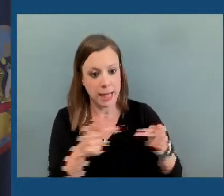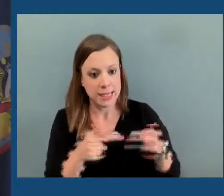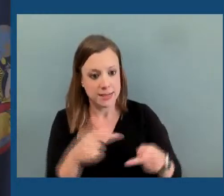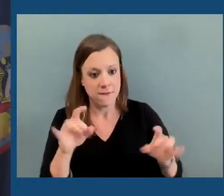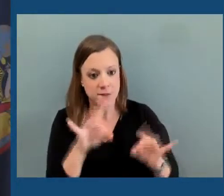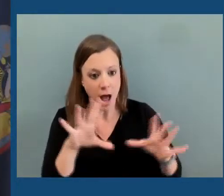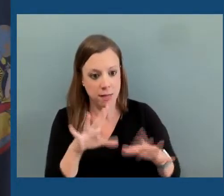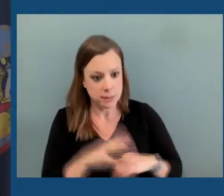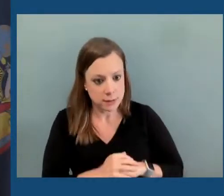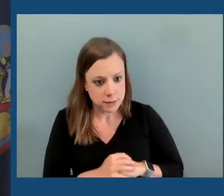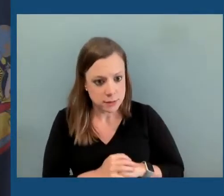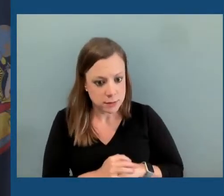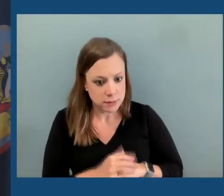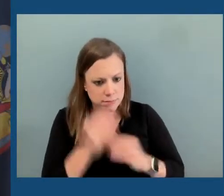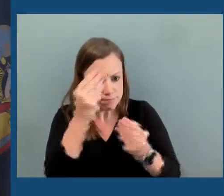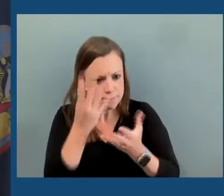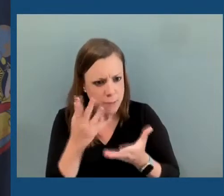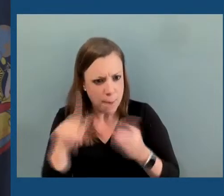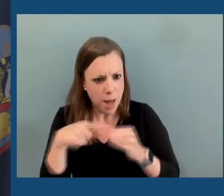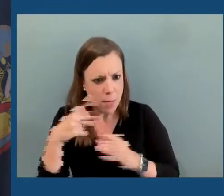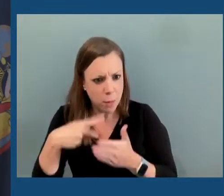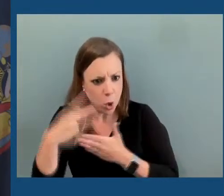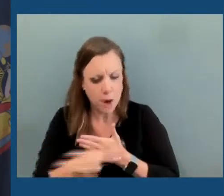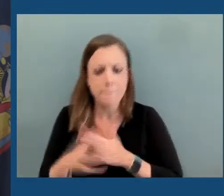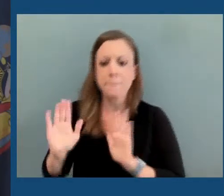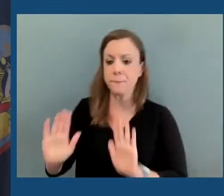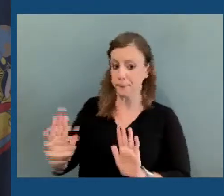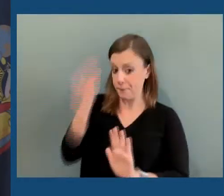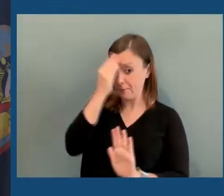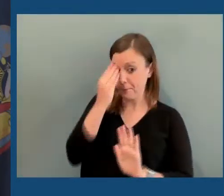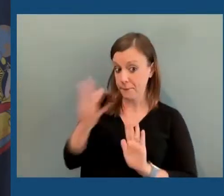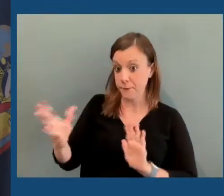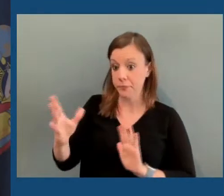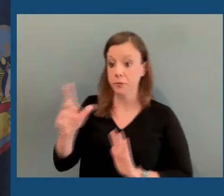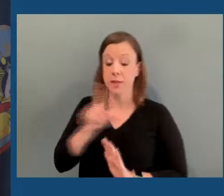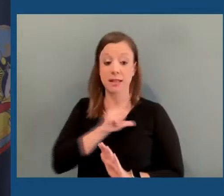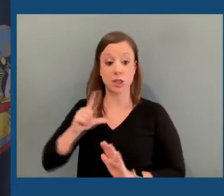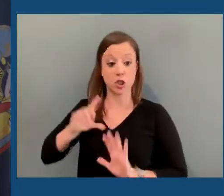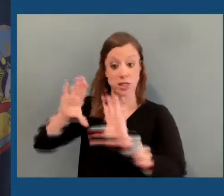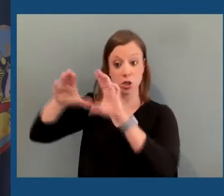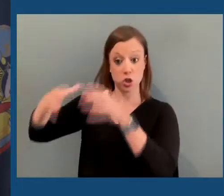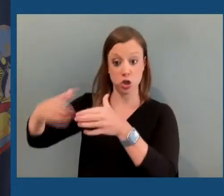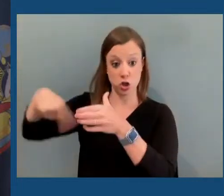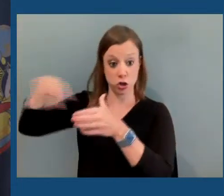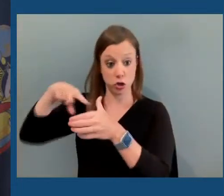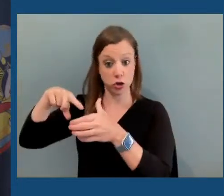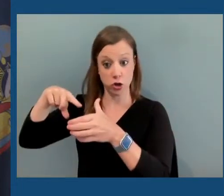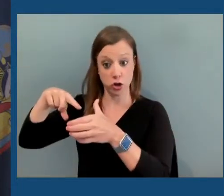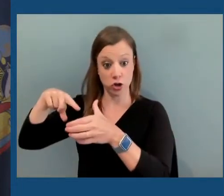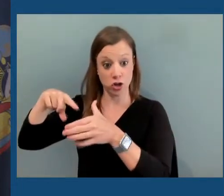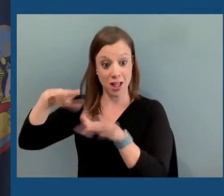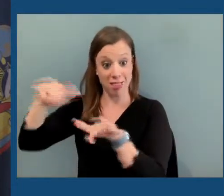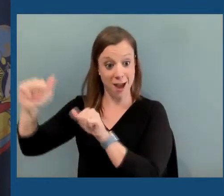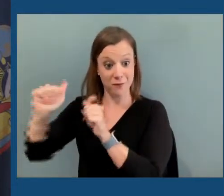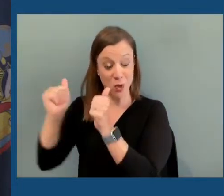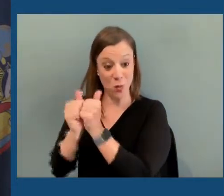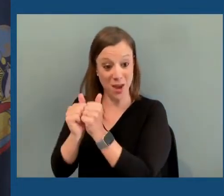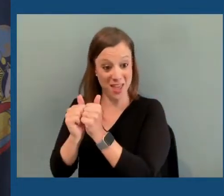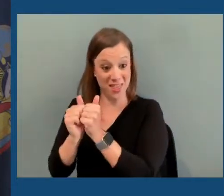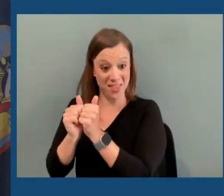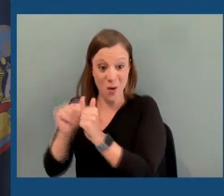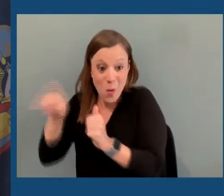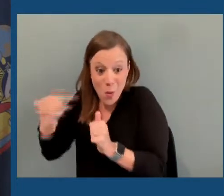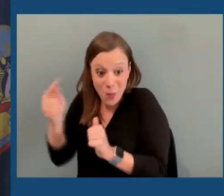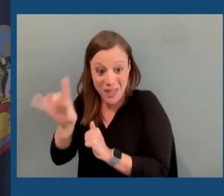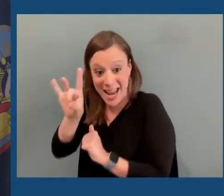this. Thankfully, the legislature left with only 805 bills this year as opposed to over 1,000 the last